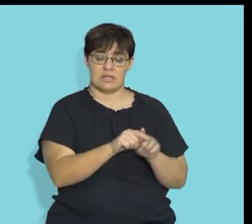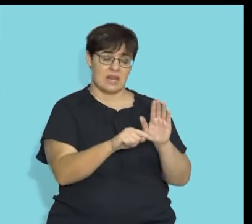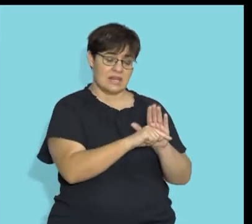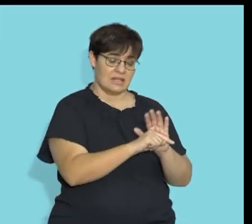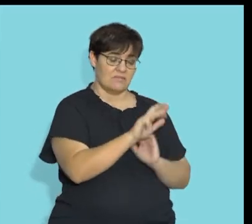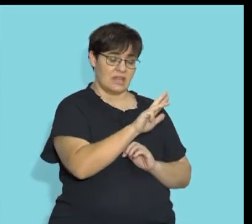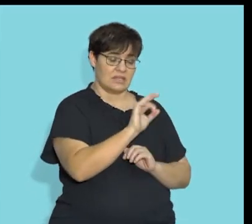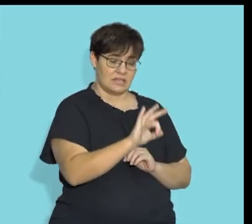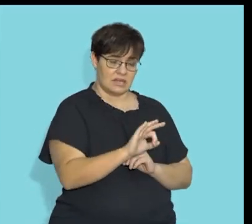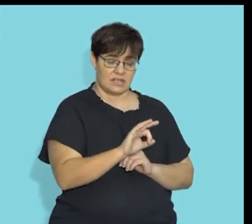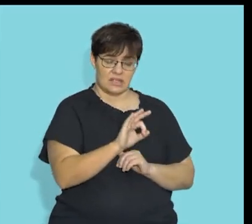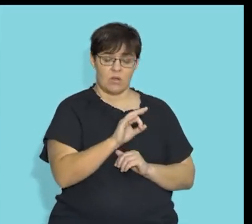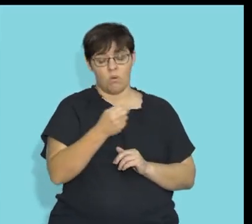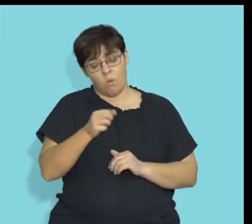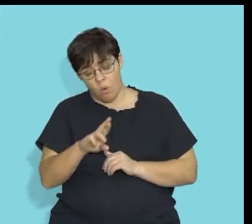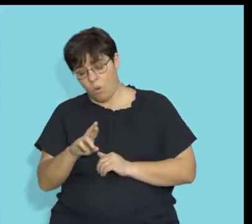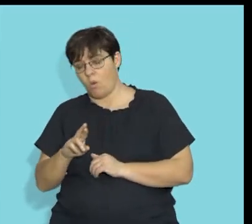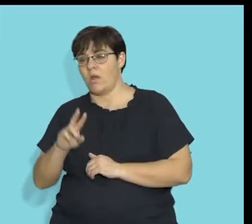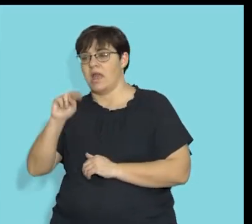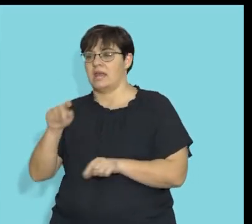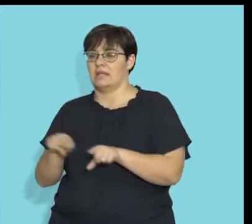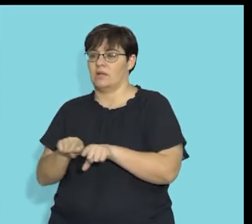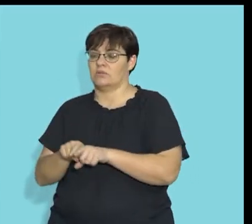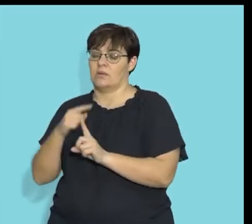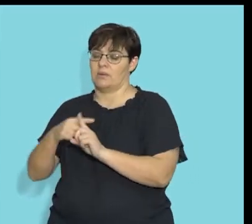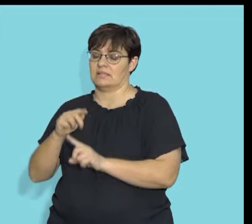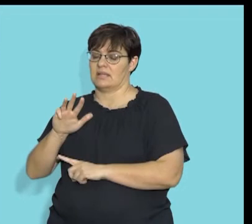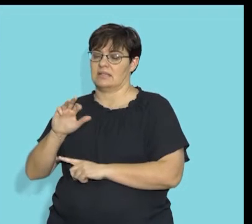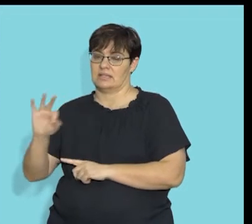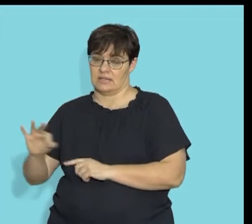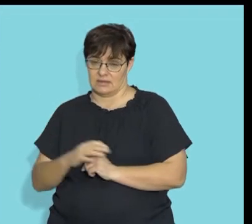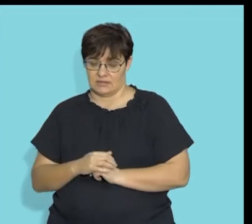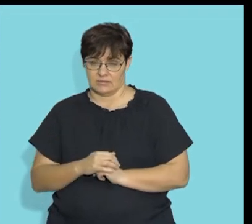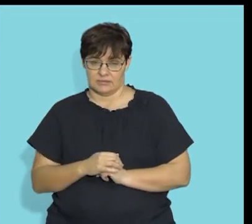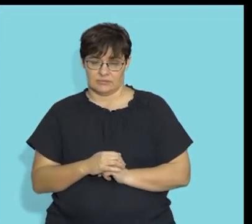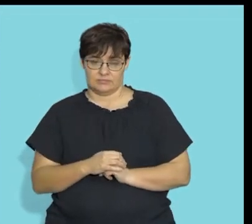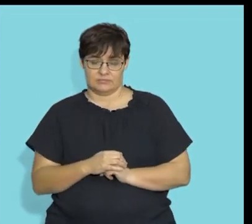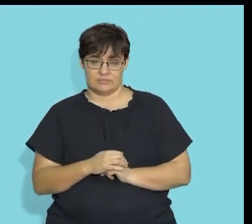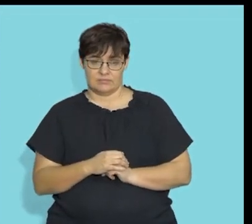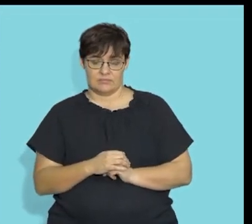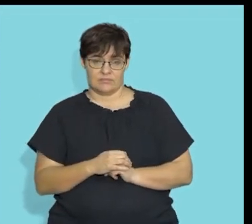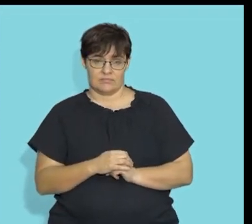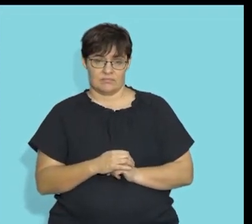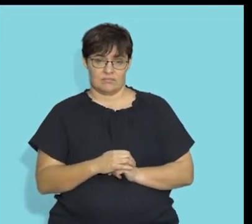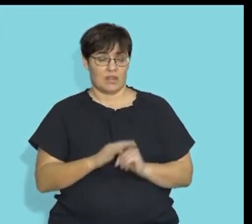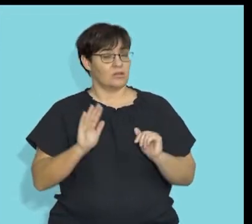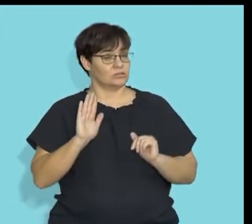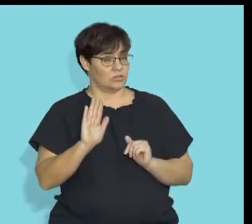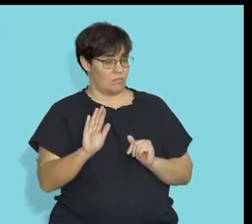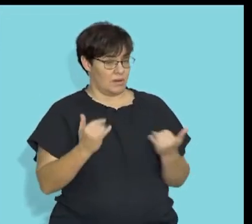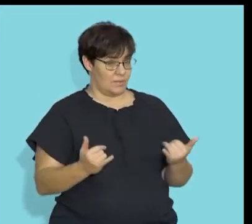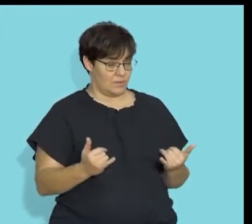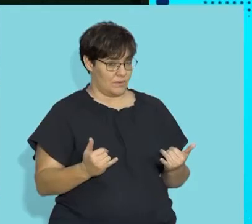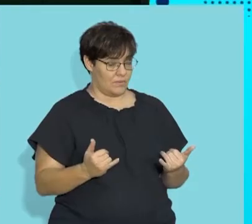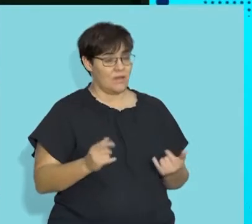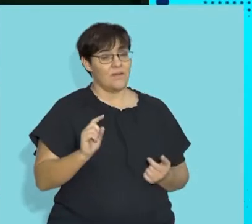equal to negative 93 or n will be equal to 93. I'm going to stop everyone at this